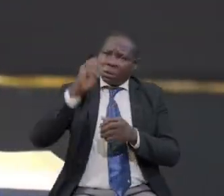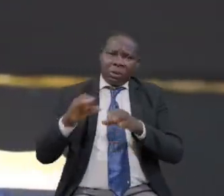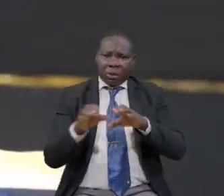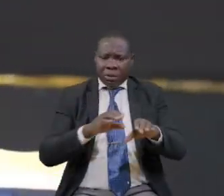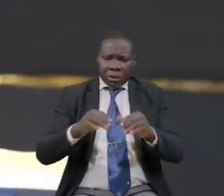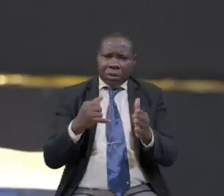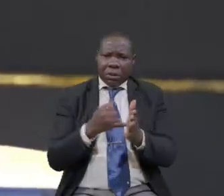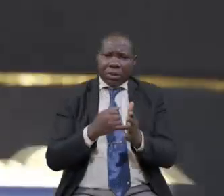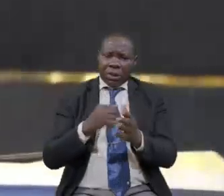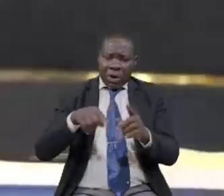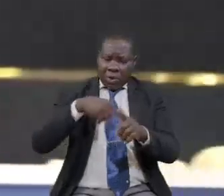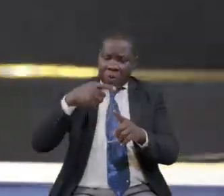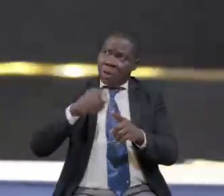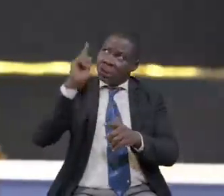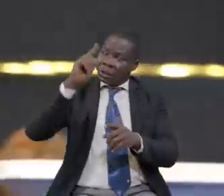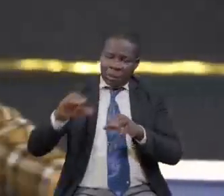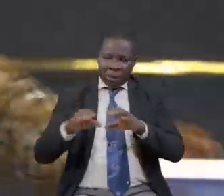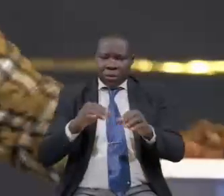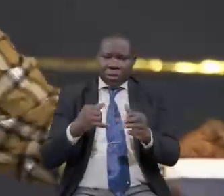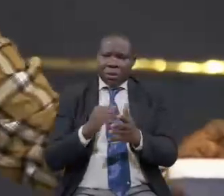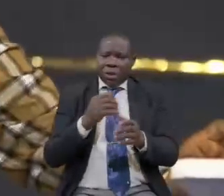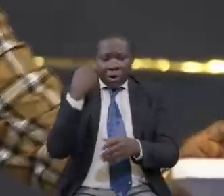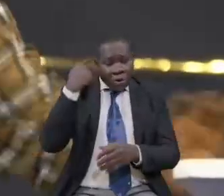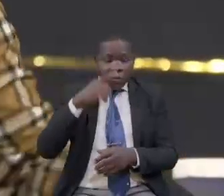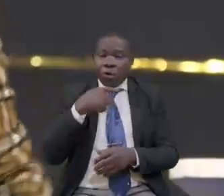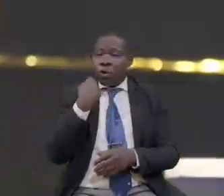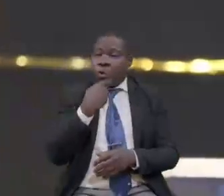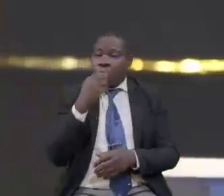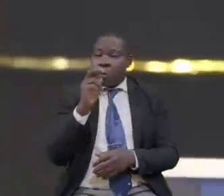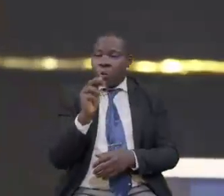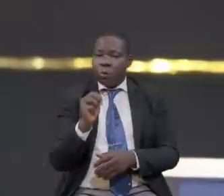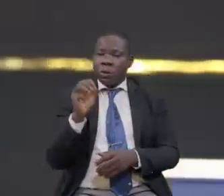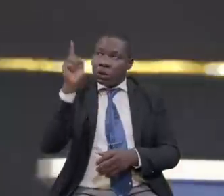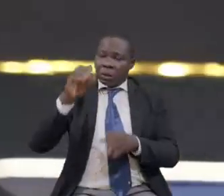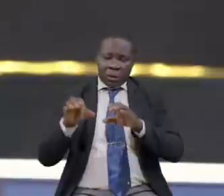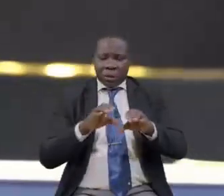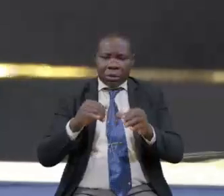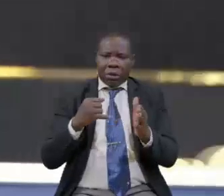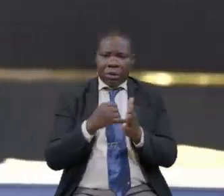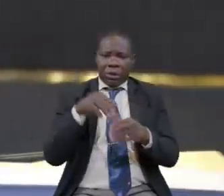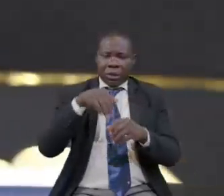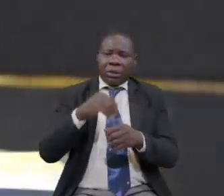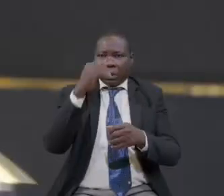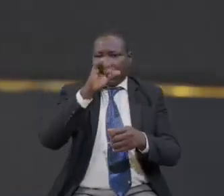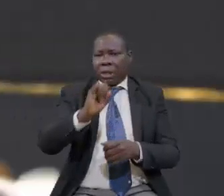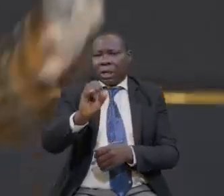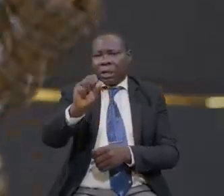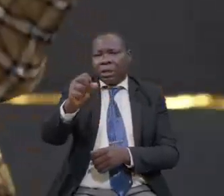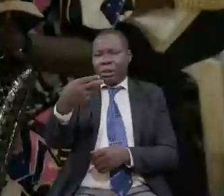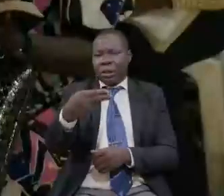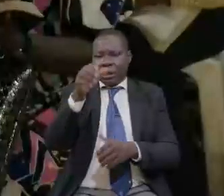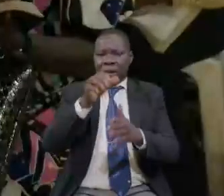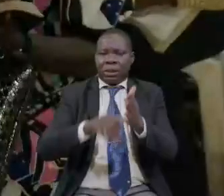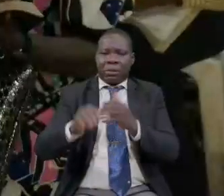he does it, for whom he does it. It tells us in Isaiah chapter